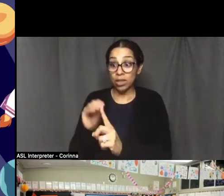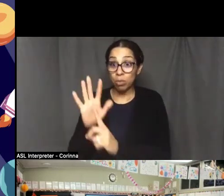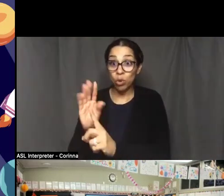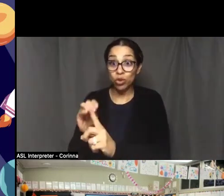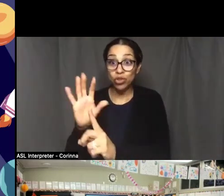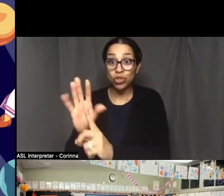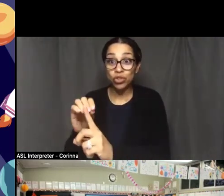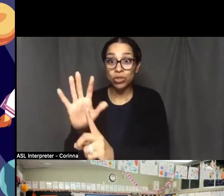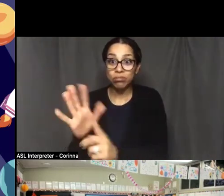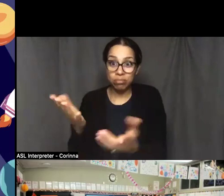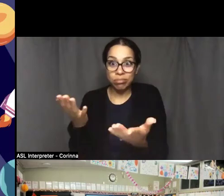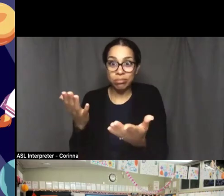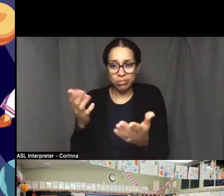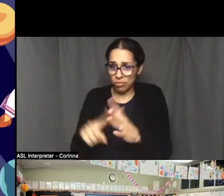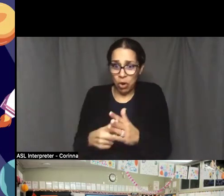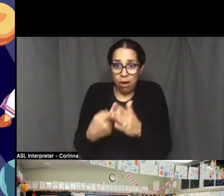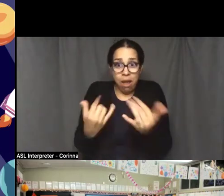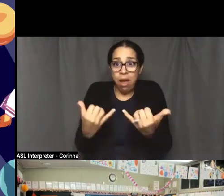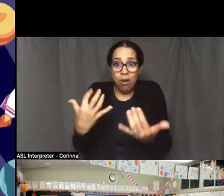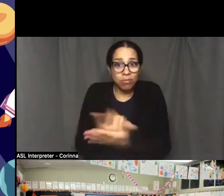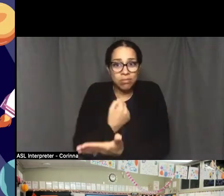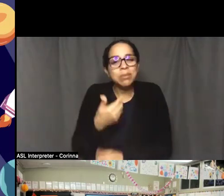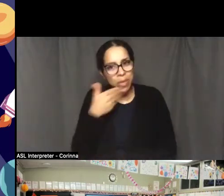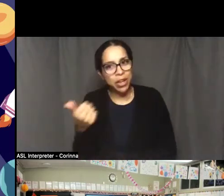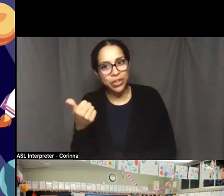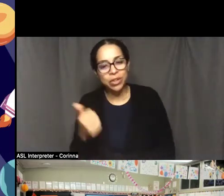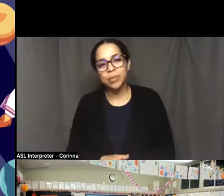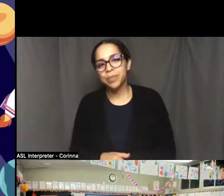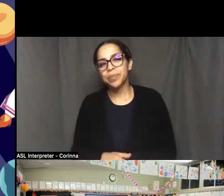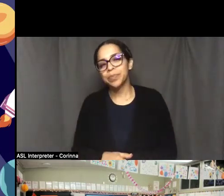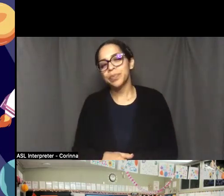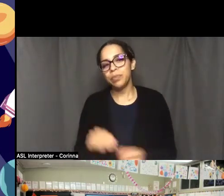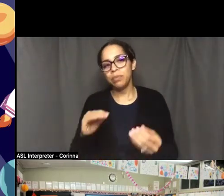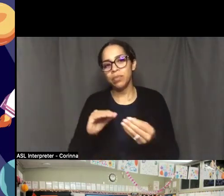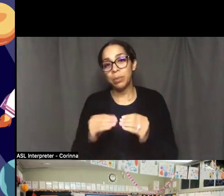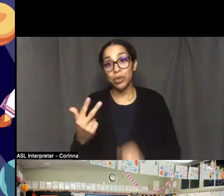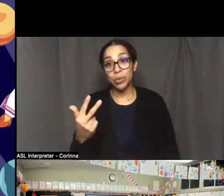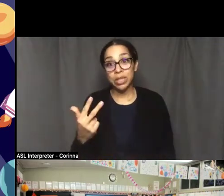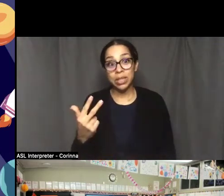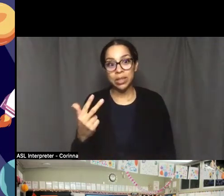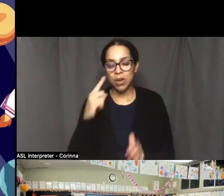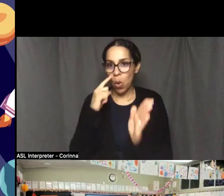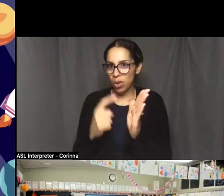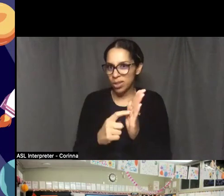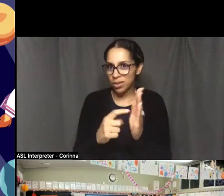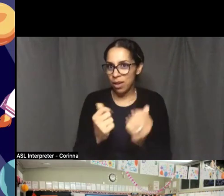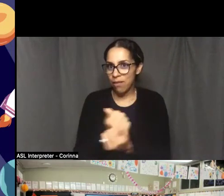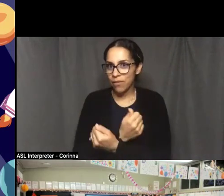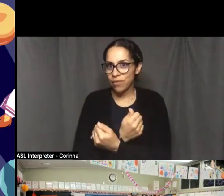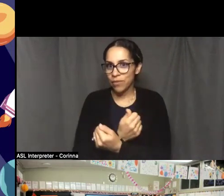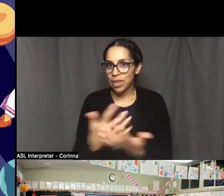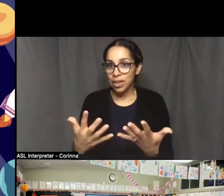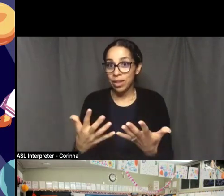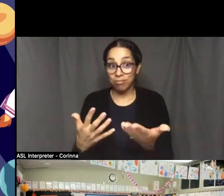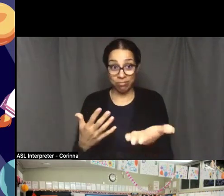the better for them. Number three is notice everything. I have noticed that your children are very